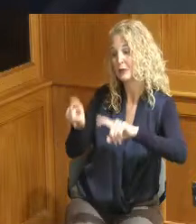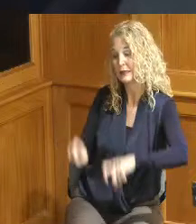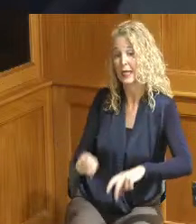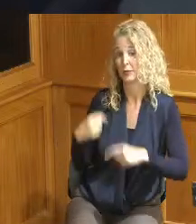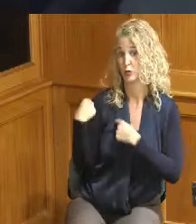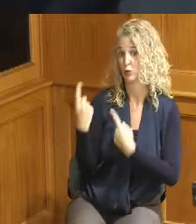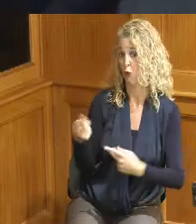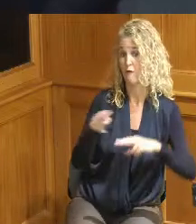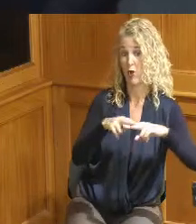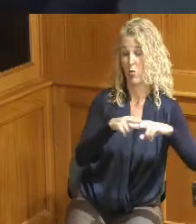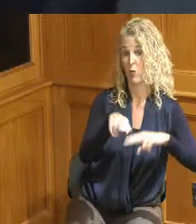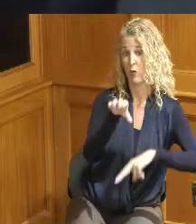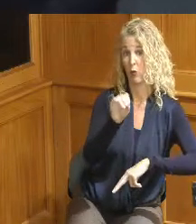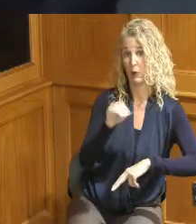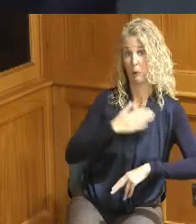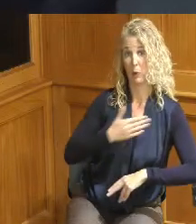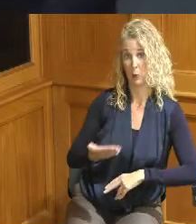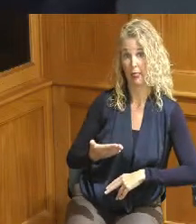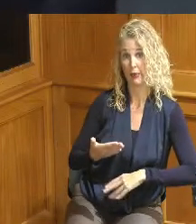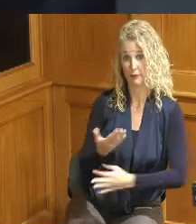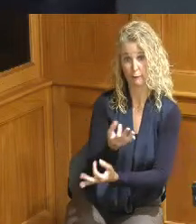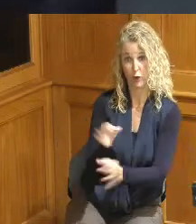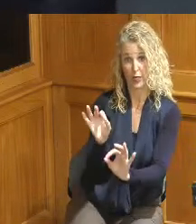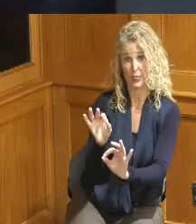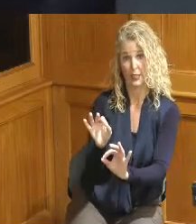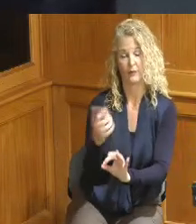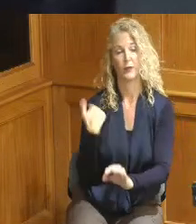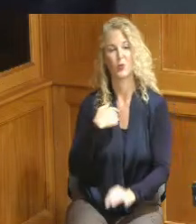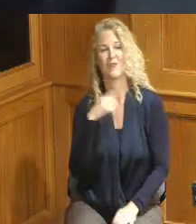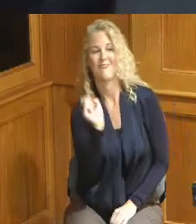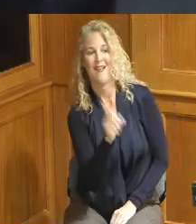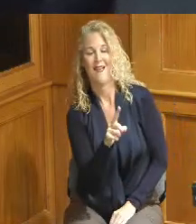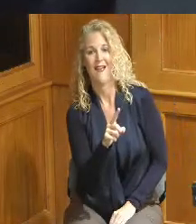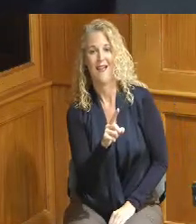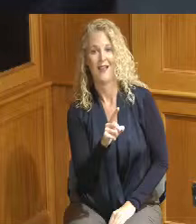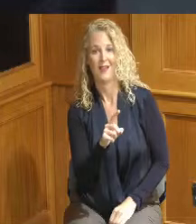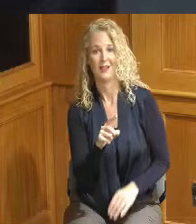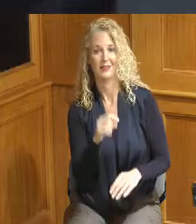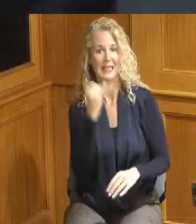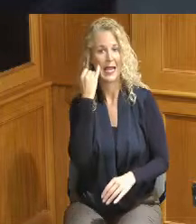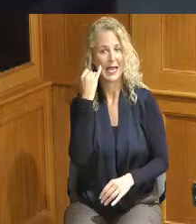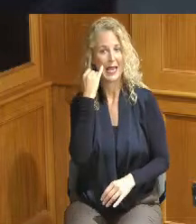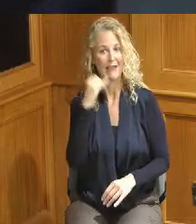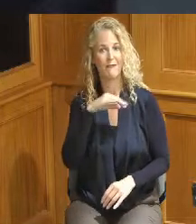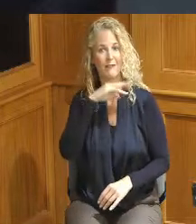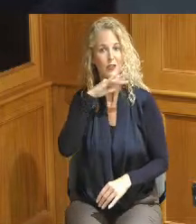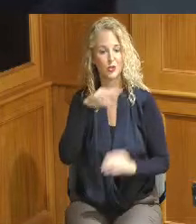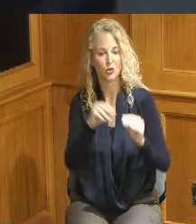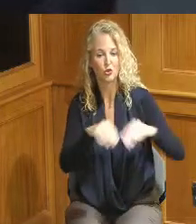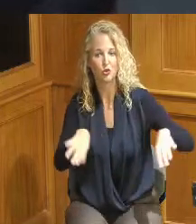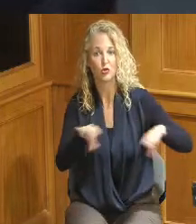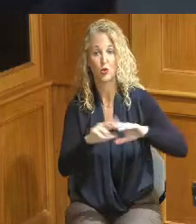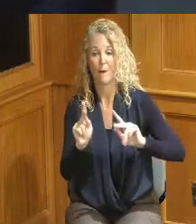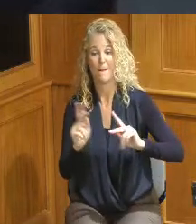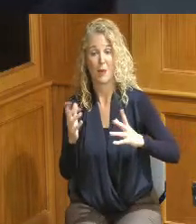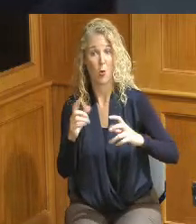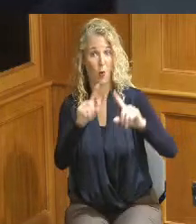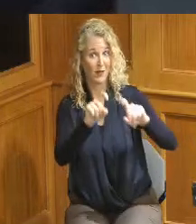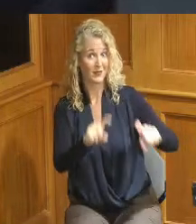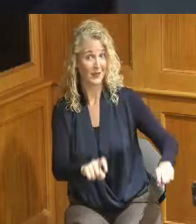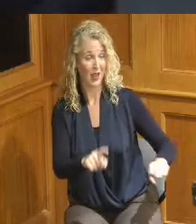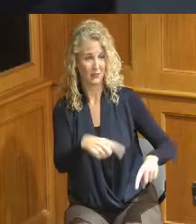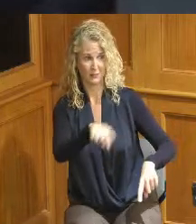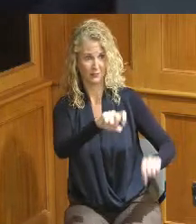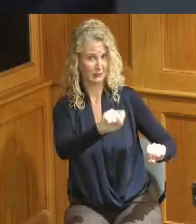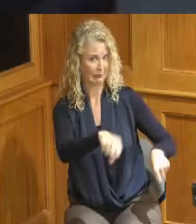If we've asked for them to figure out how to do soil testing if it's requested by the resident. And then, of course, we've